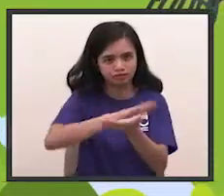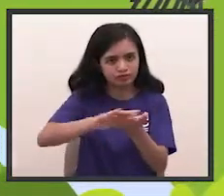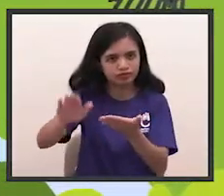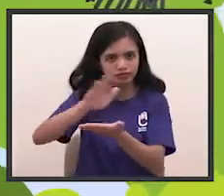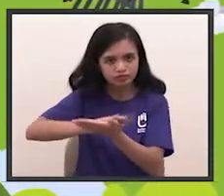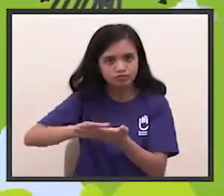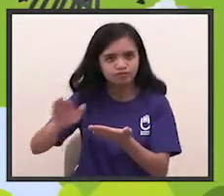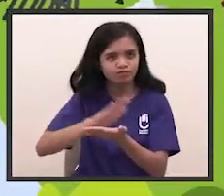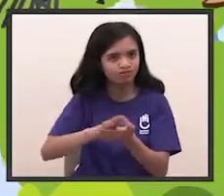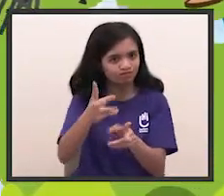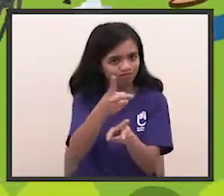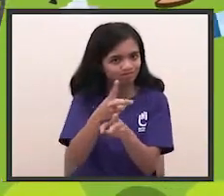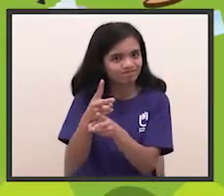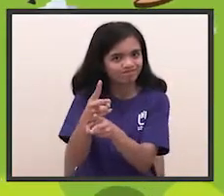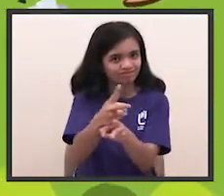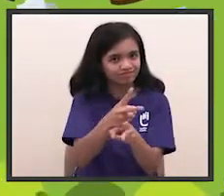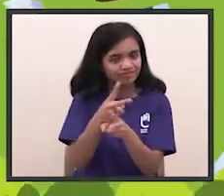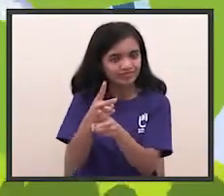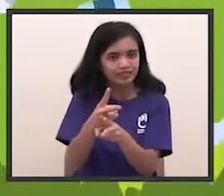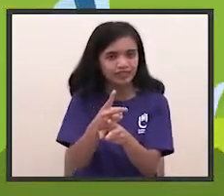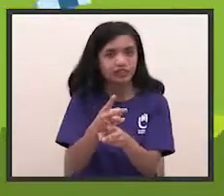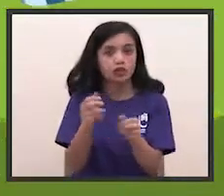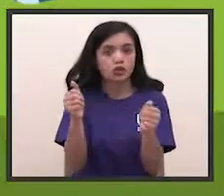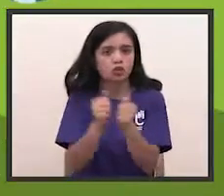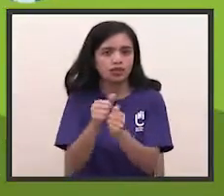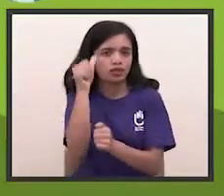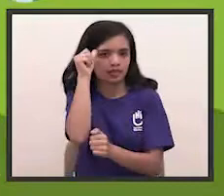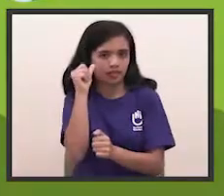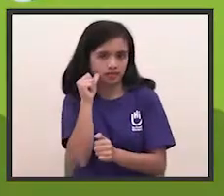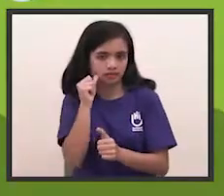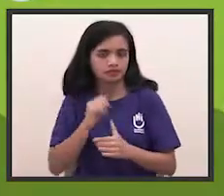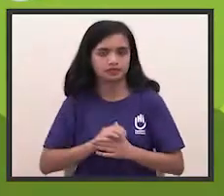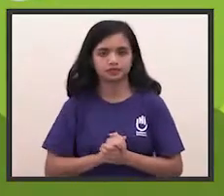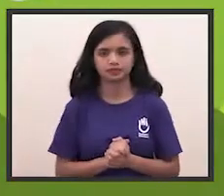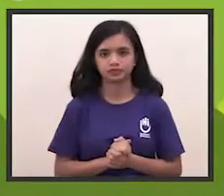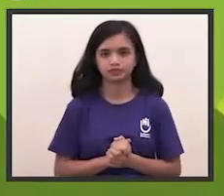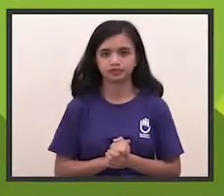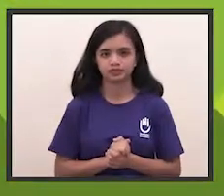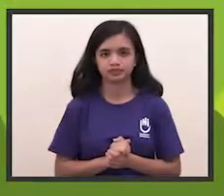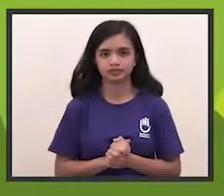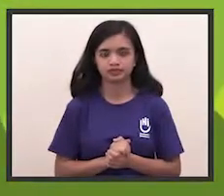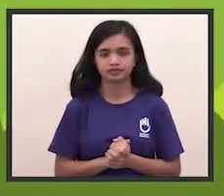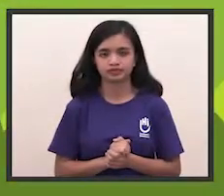Clean up the surroundings carefully with adult supervision.